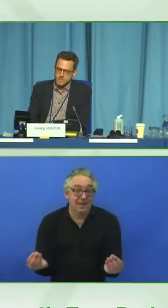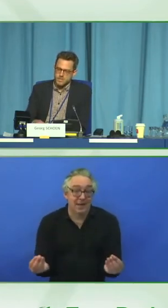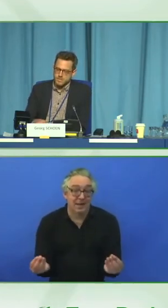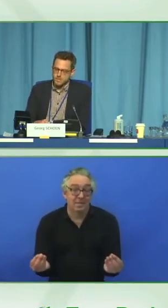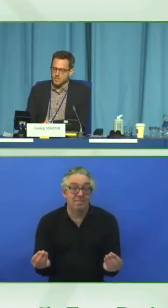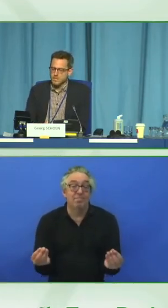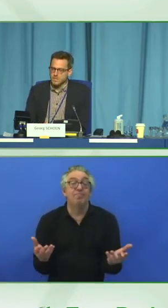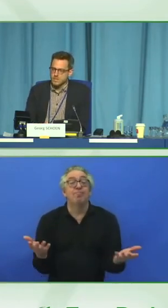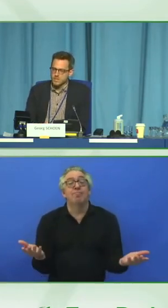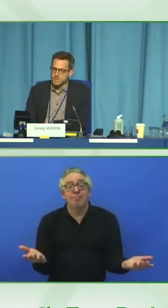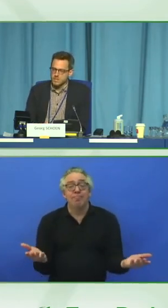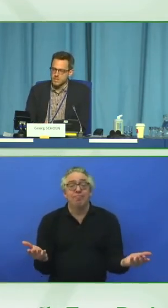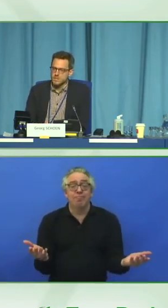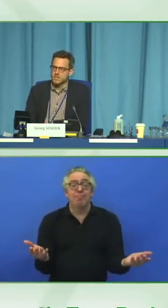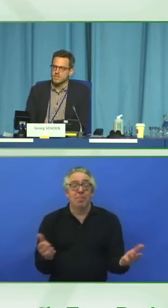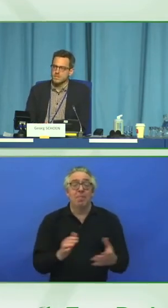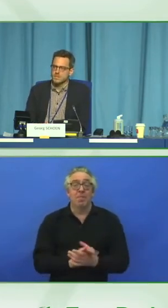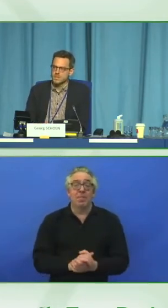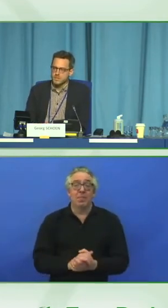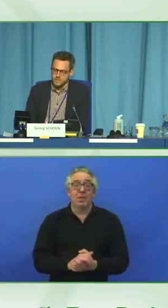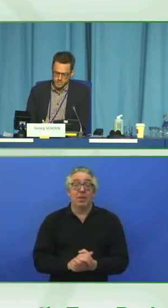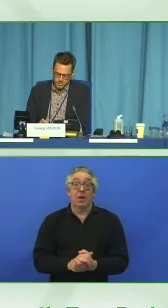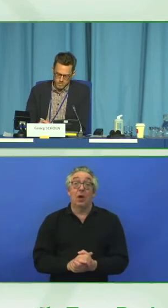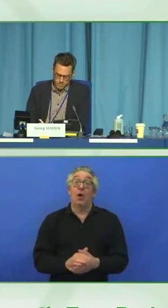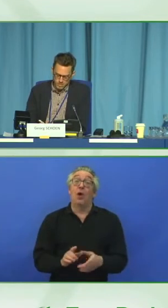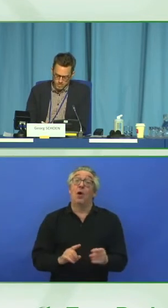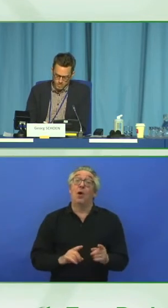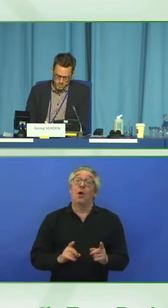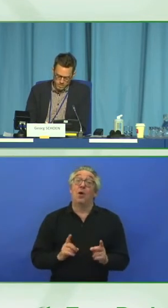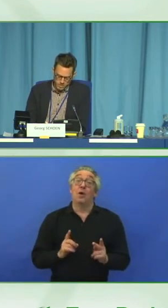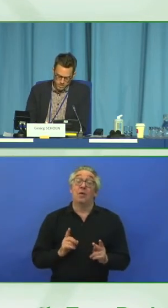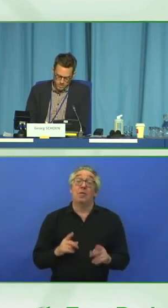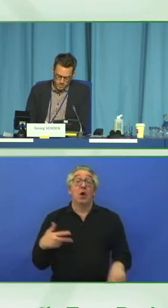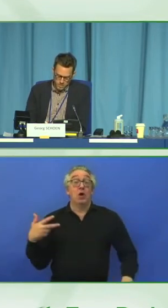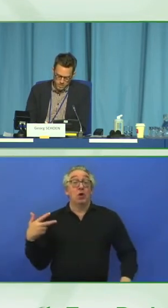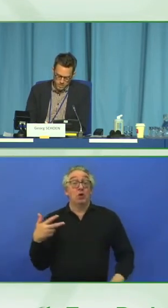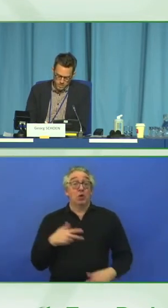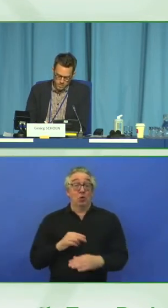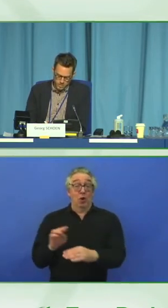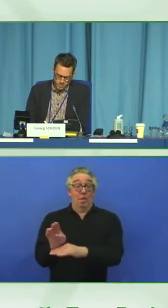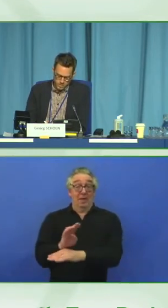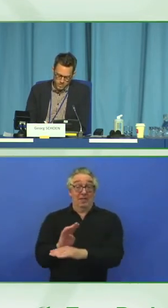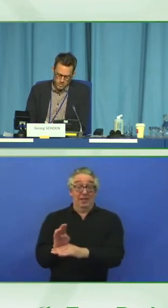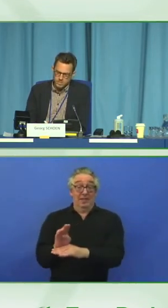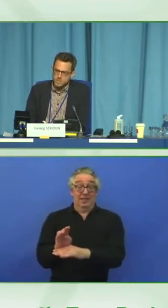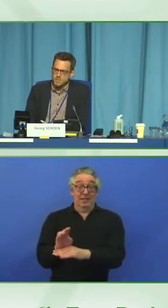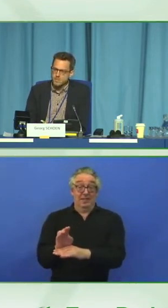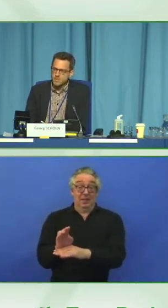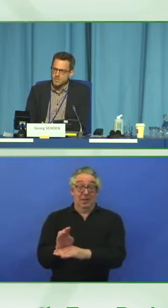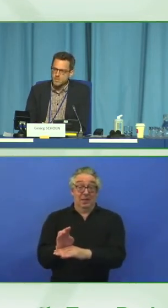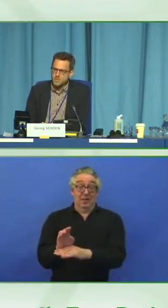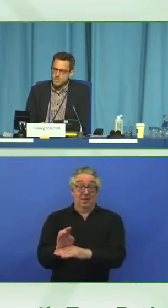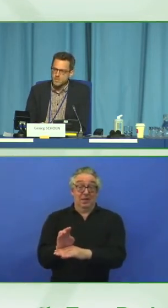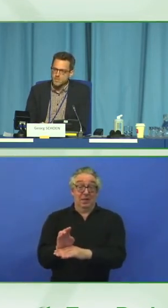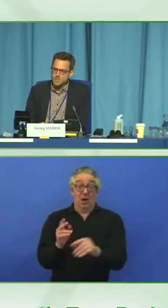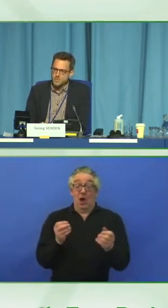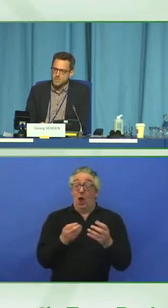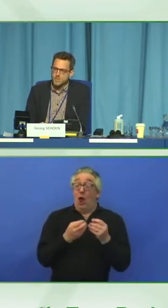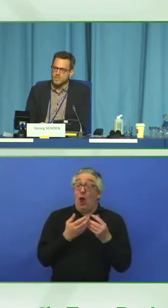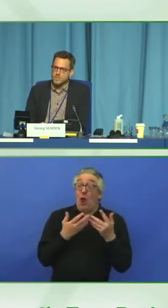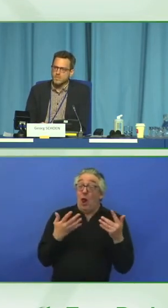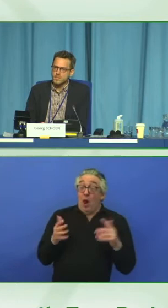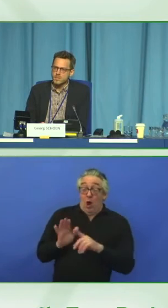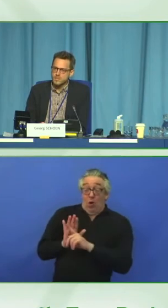realized is there's a lot of pressure on the social entrepreneur to make an assistive technology device extremely